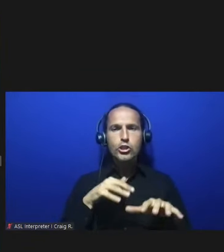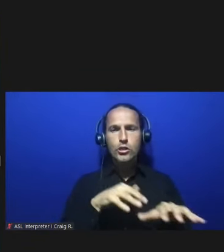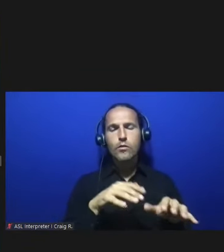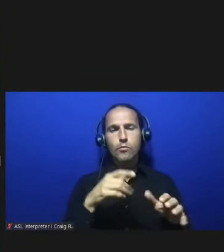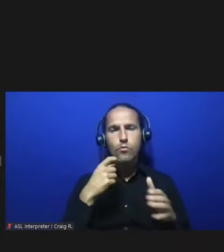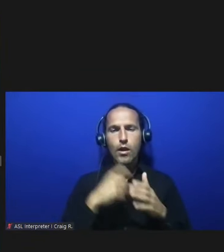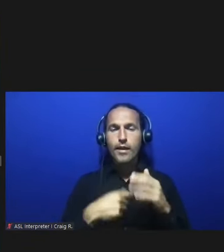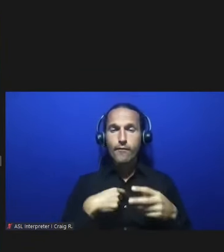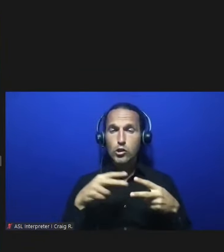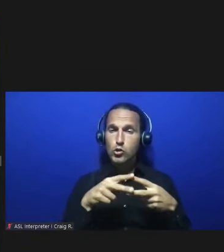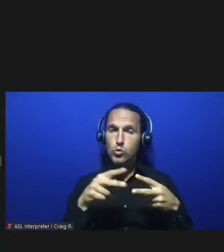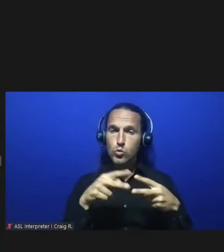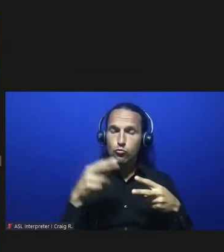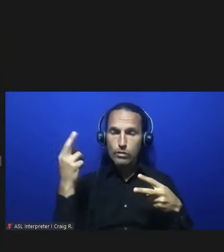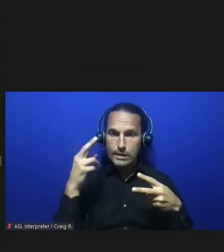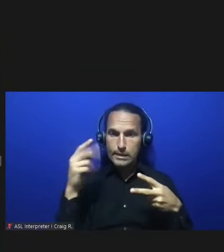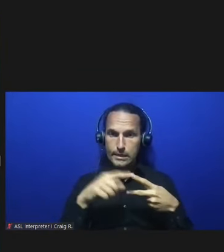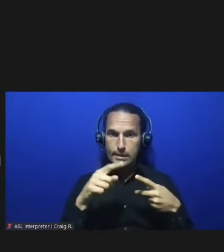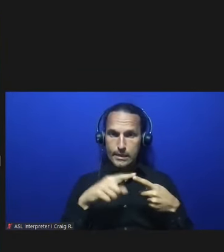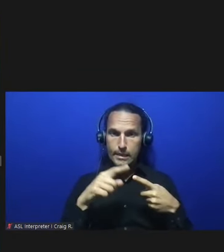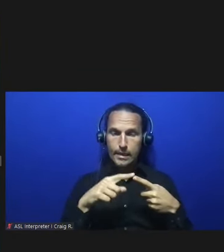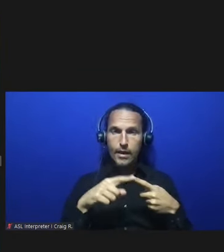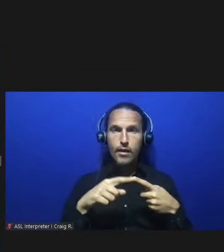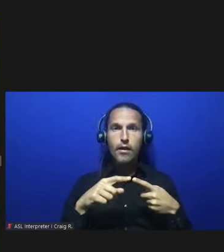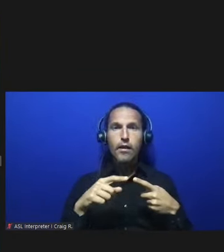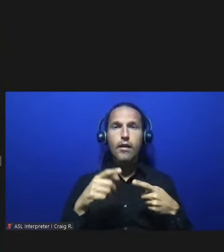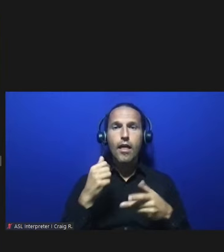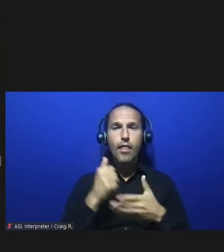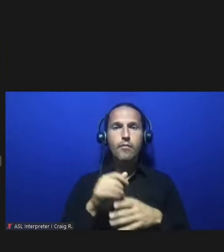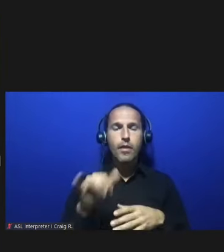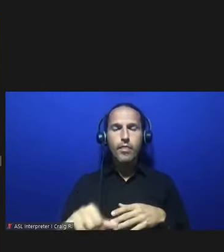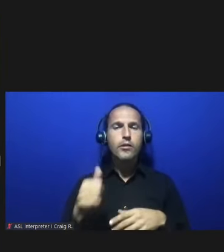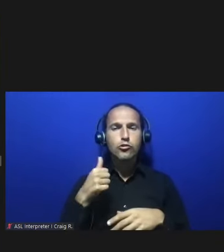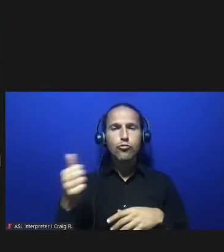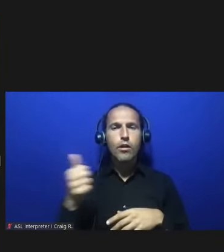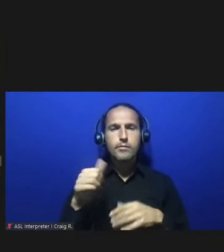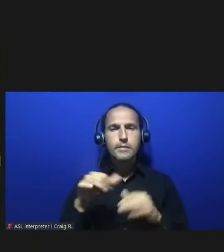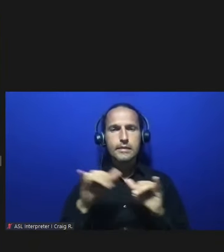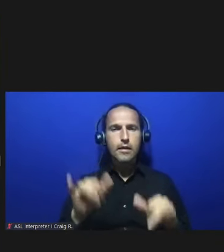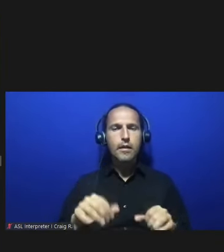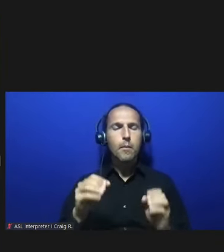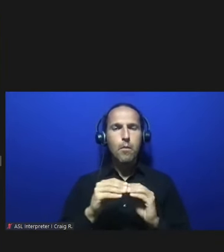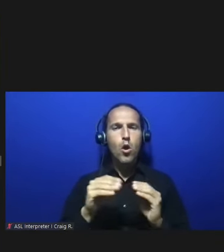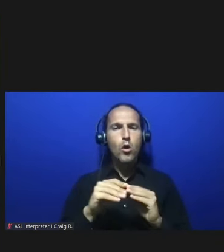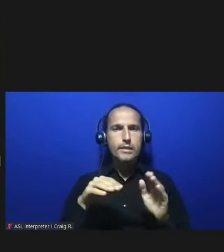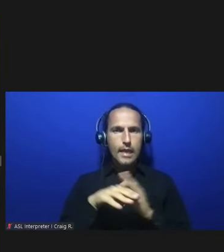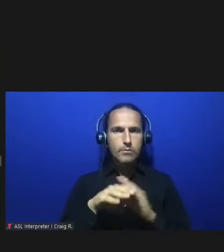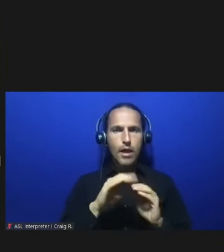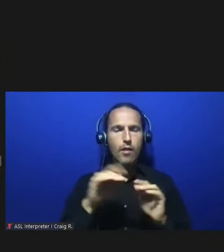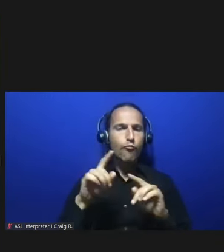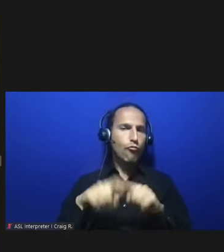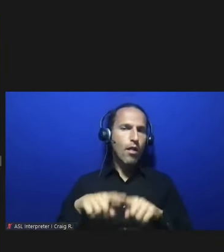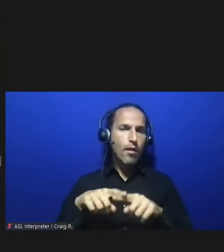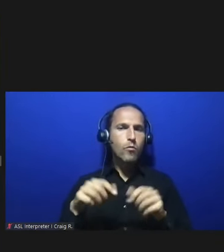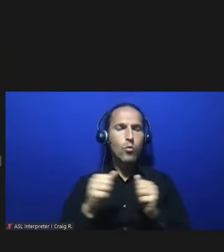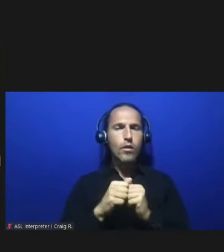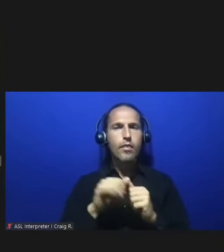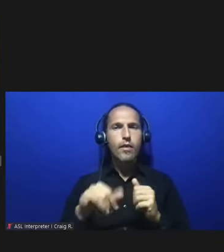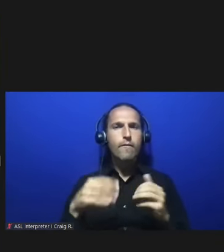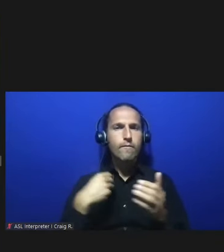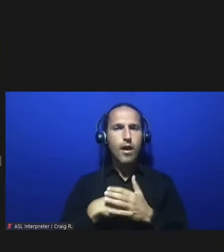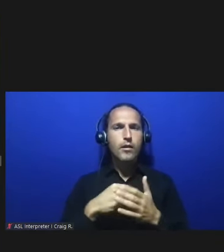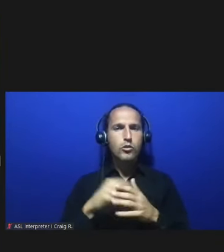two reasons. The first reason is because it would help our transit system be more accessible and reliable with funding needed